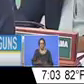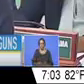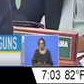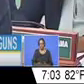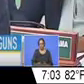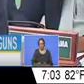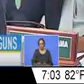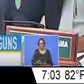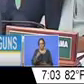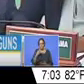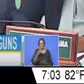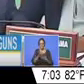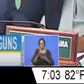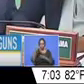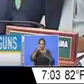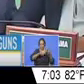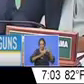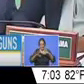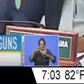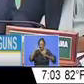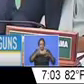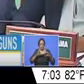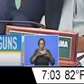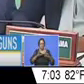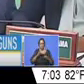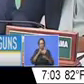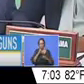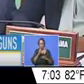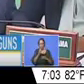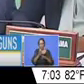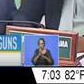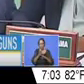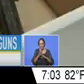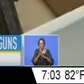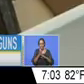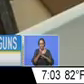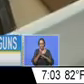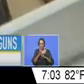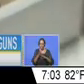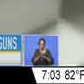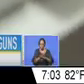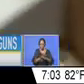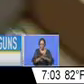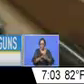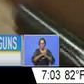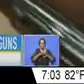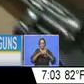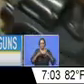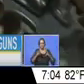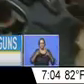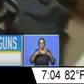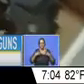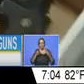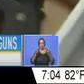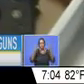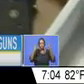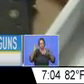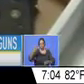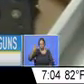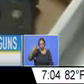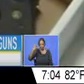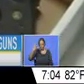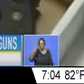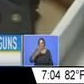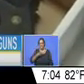may be trending downward in the Bahamas, but Minister of National Security, the Honorable Marvin Dames, says the influx of illegal firearms and drugs into the